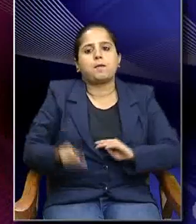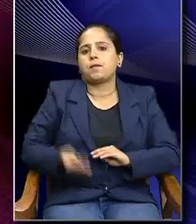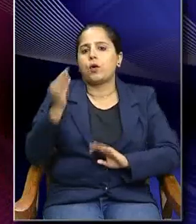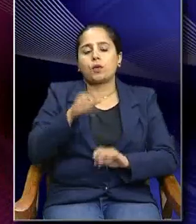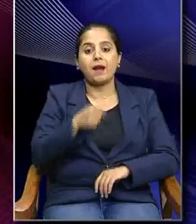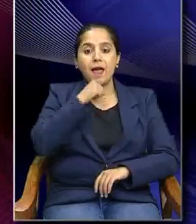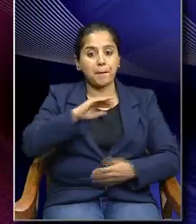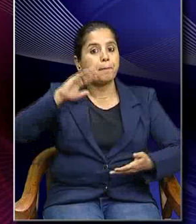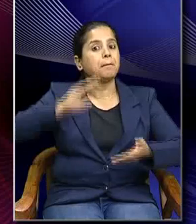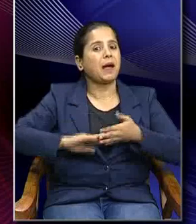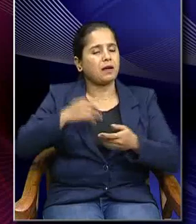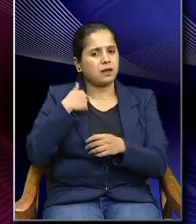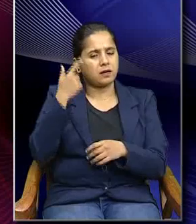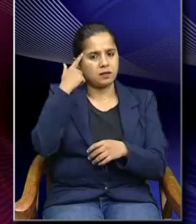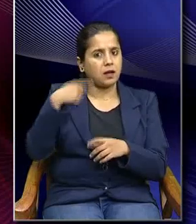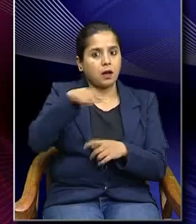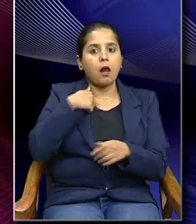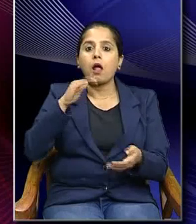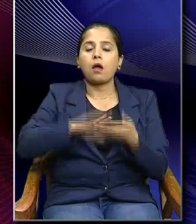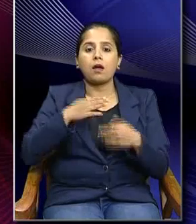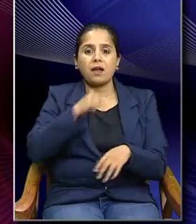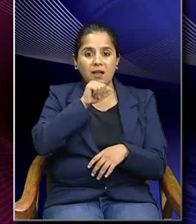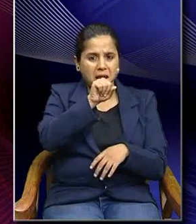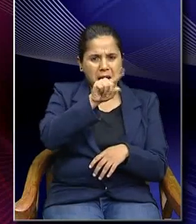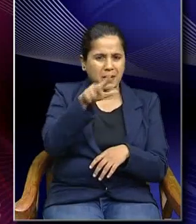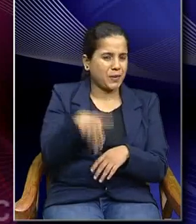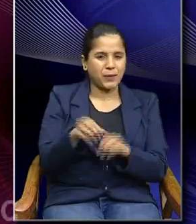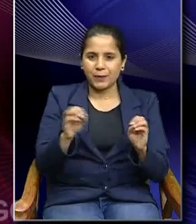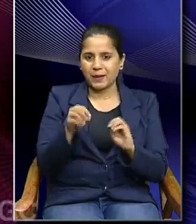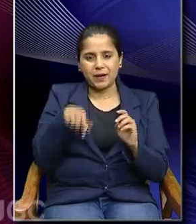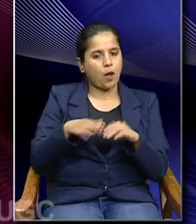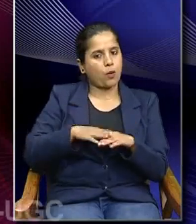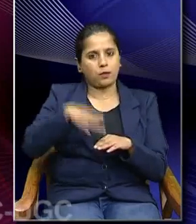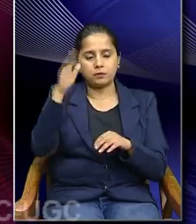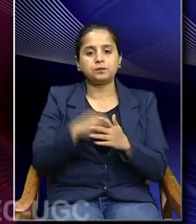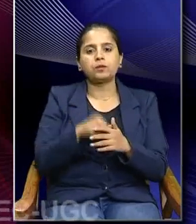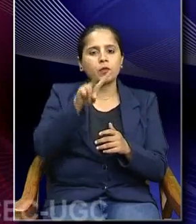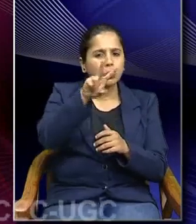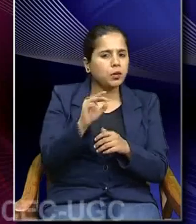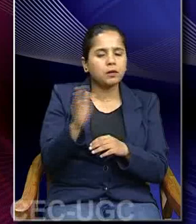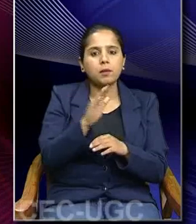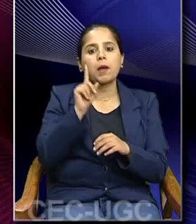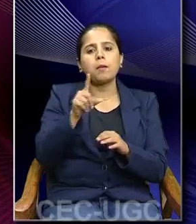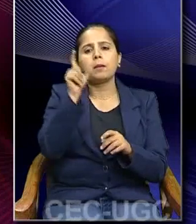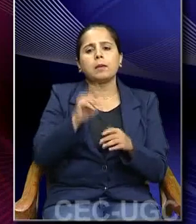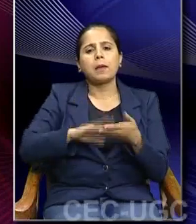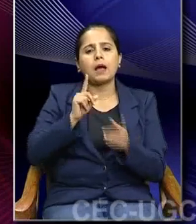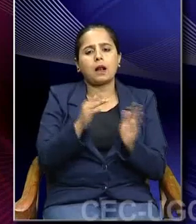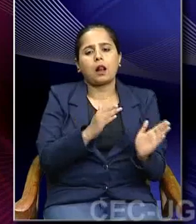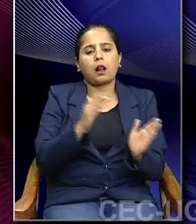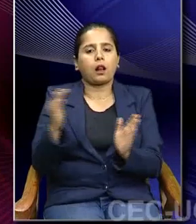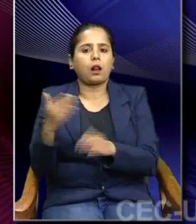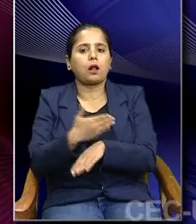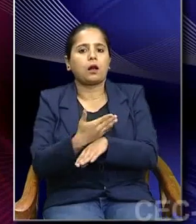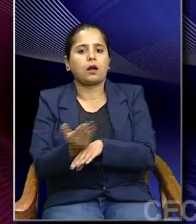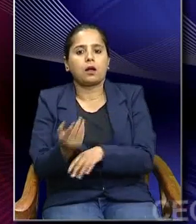of marriage. So we don't get married at 18 or early 20s, but delay the marriage. So